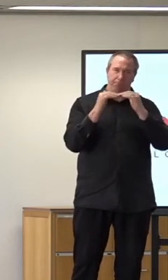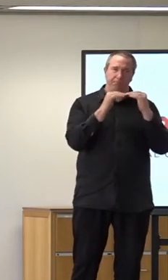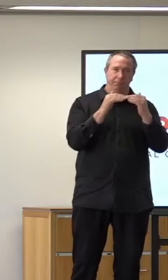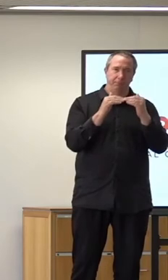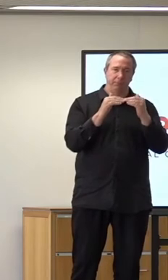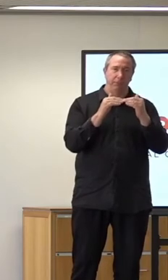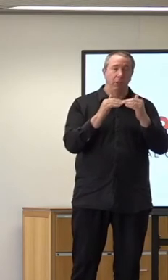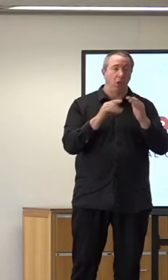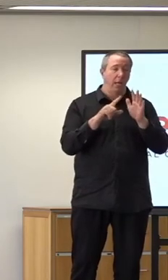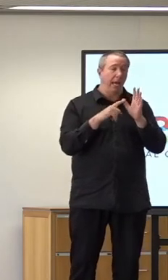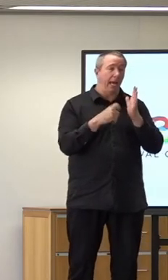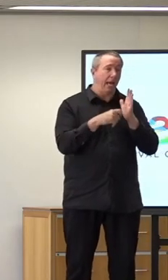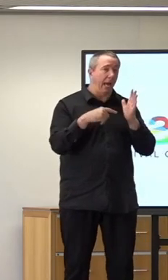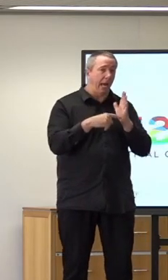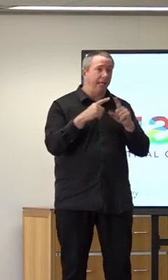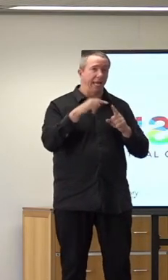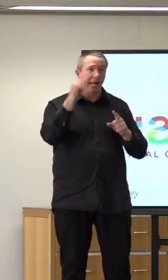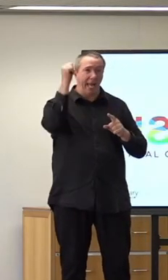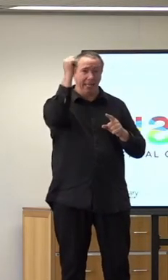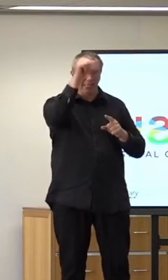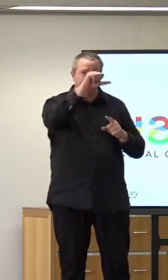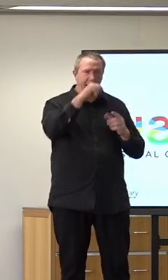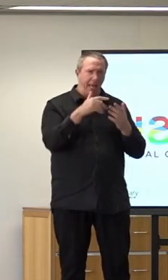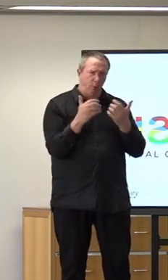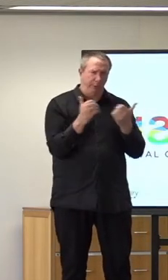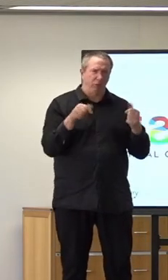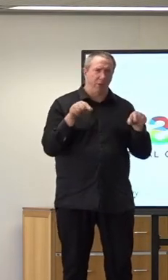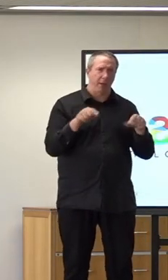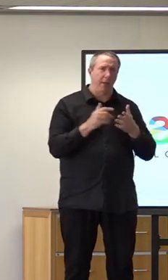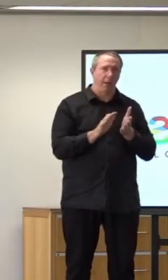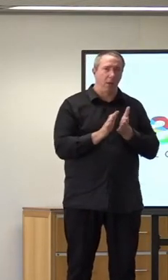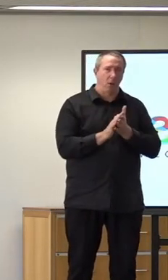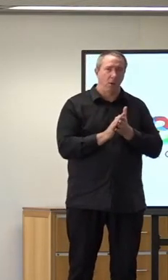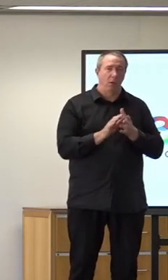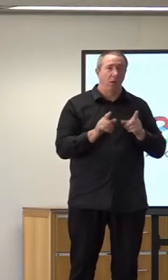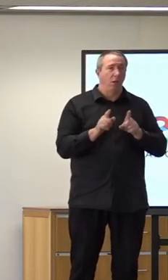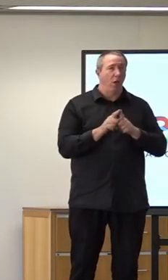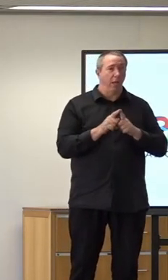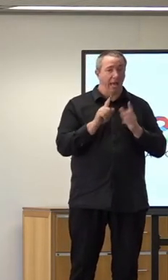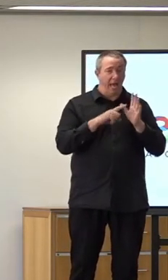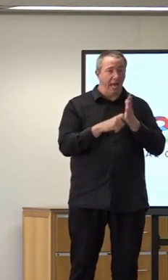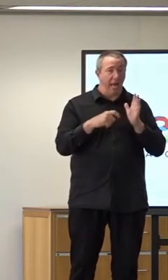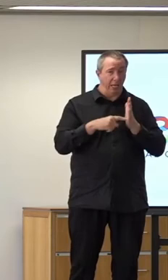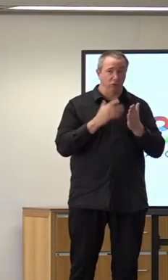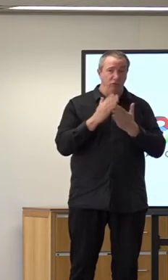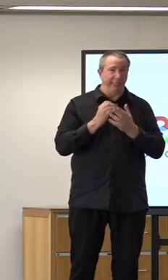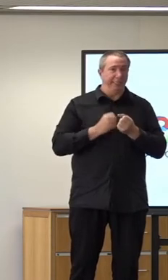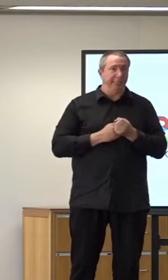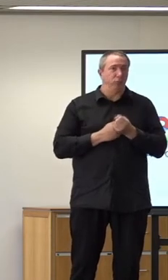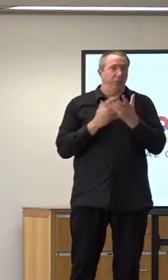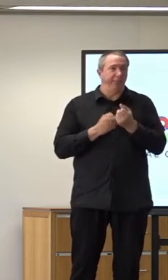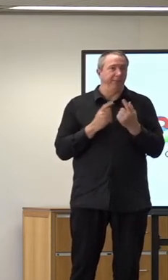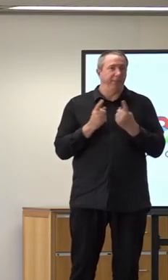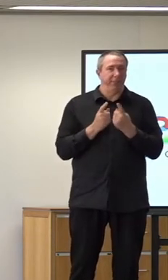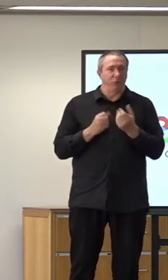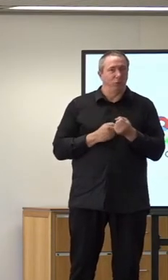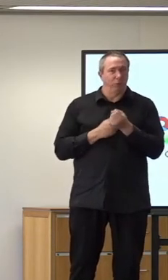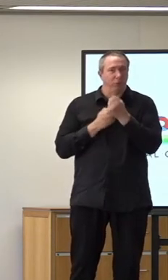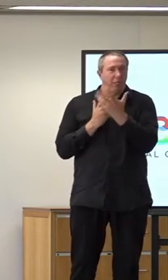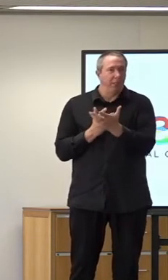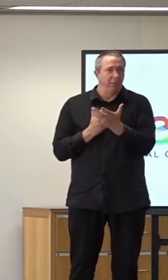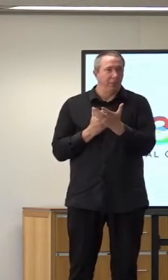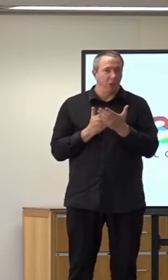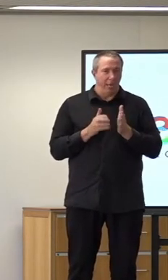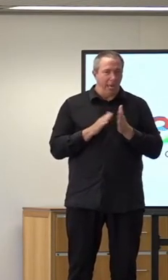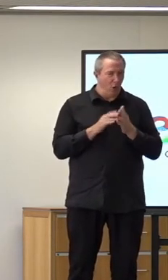and academia, and how do you combine the two? Because art is such a free, expressive thing that how can you actually sit down